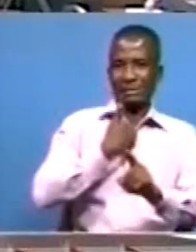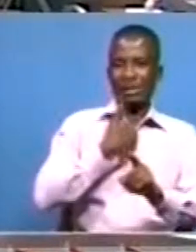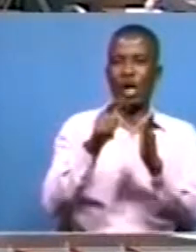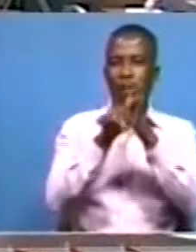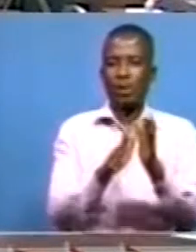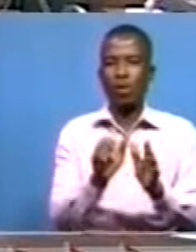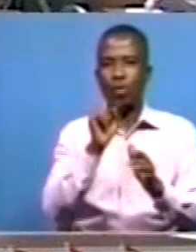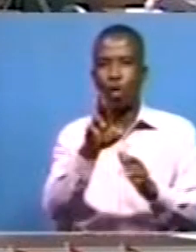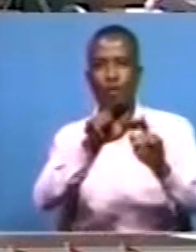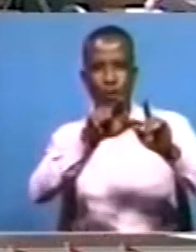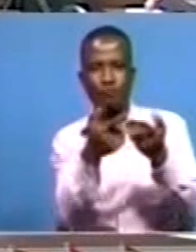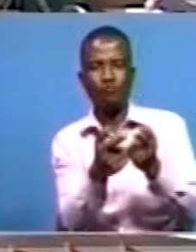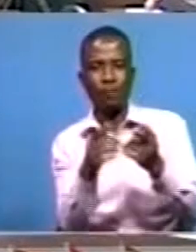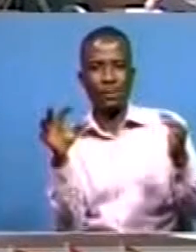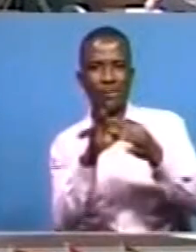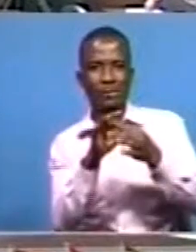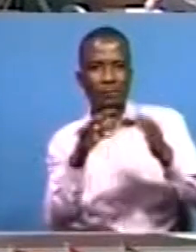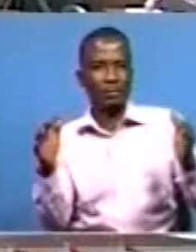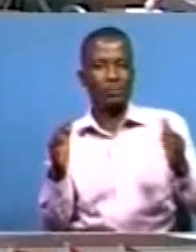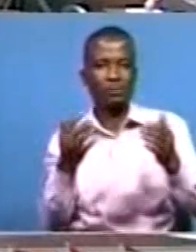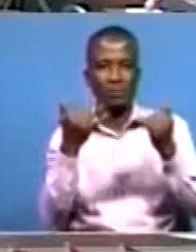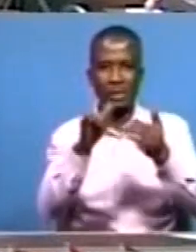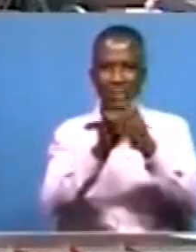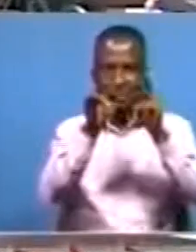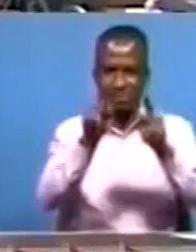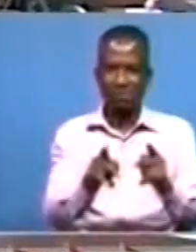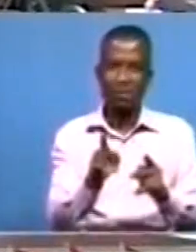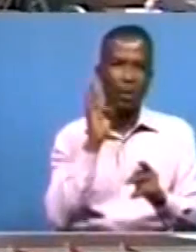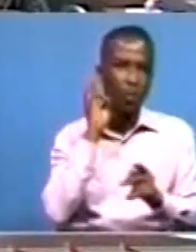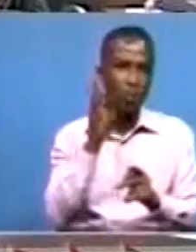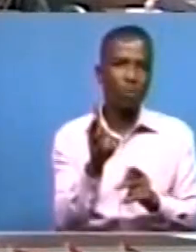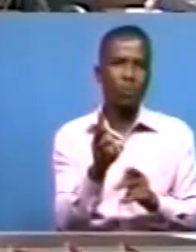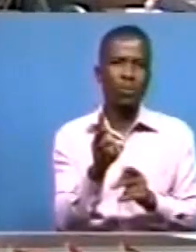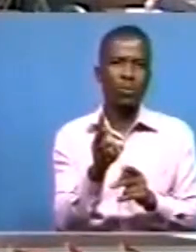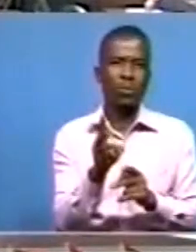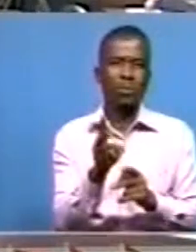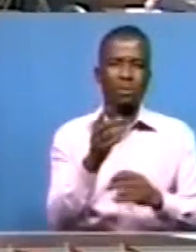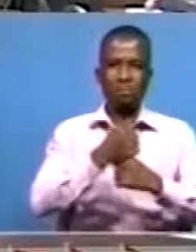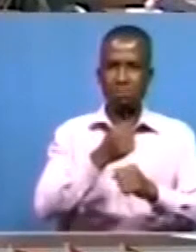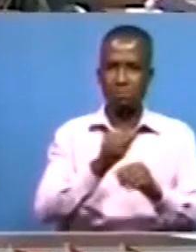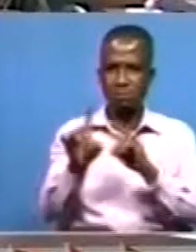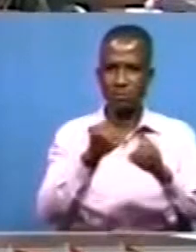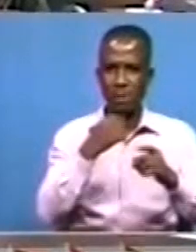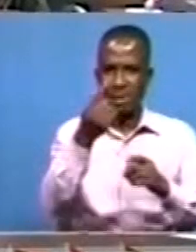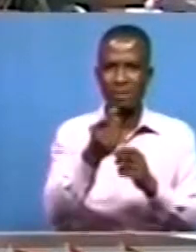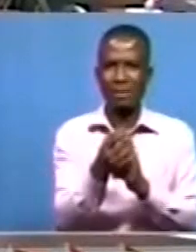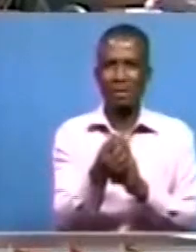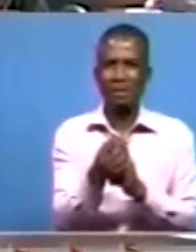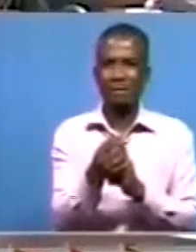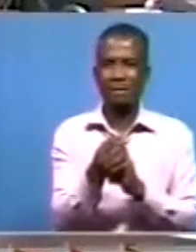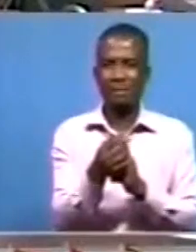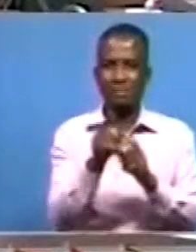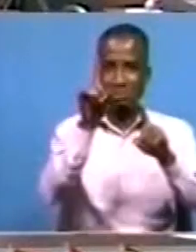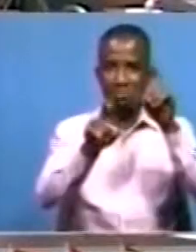a party who is not adverse to the party with whom the witness is related, that examination is to be treated as if it was a